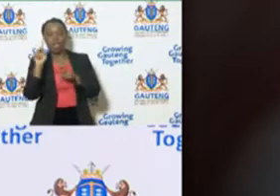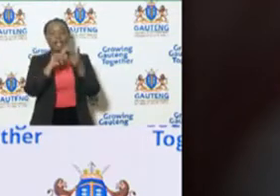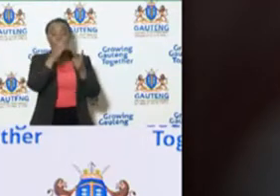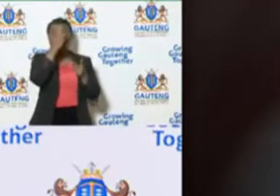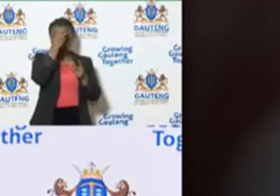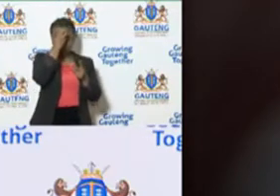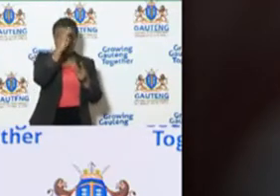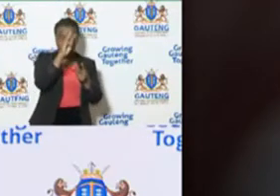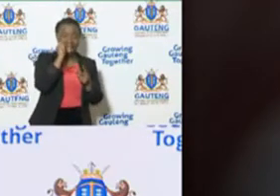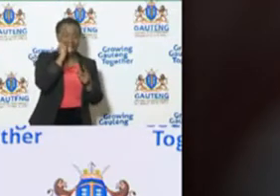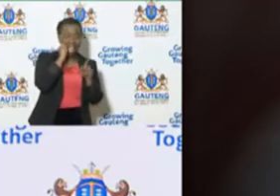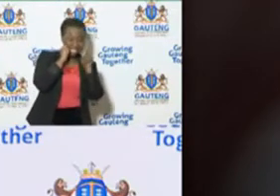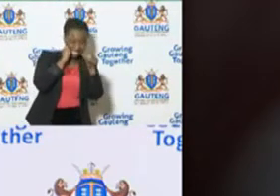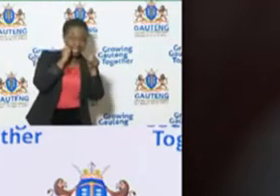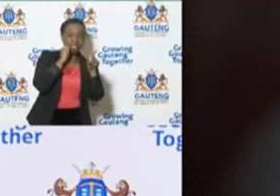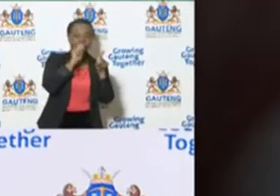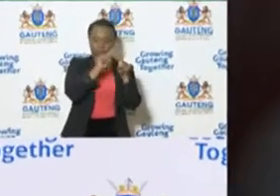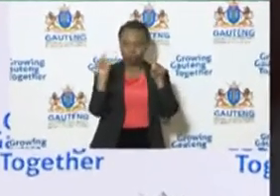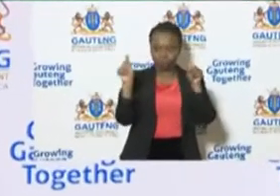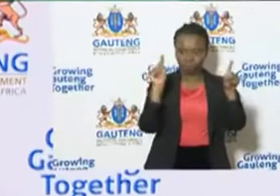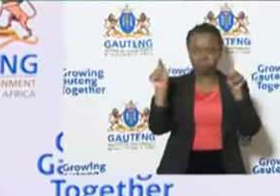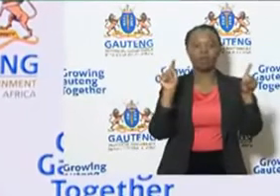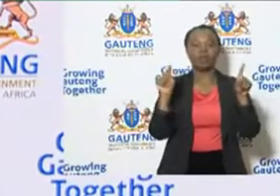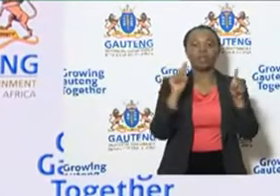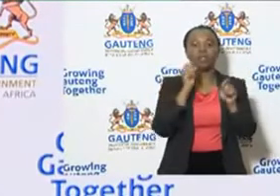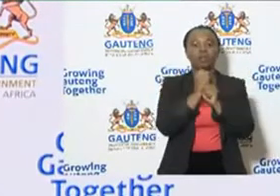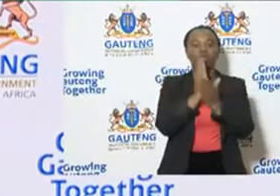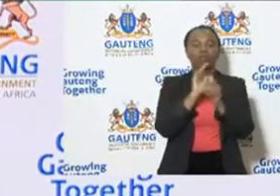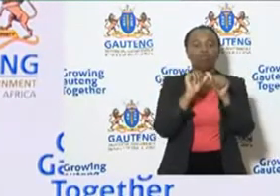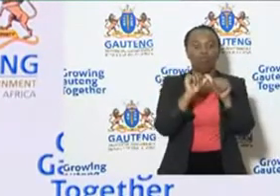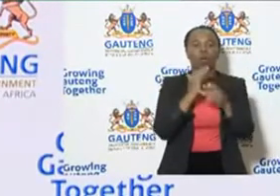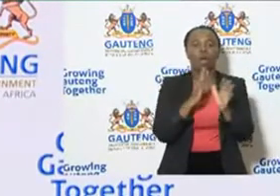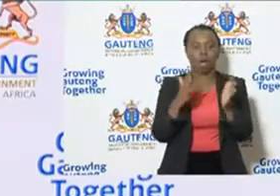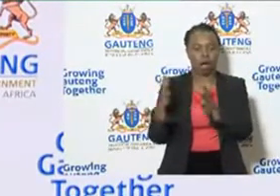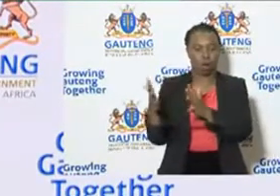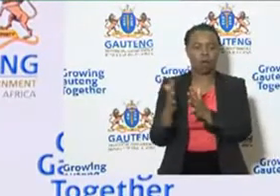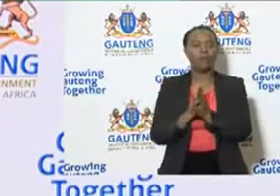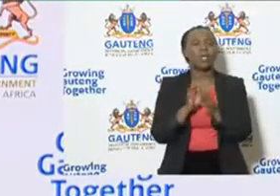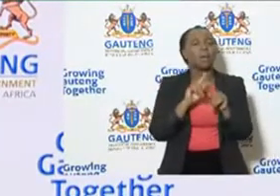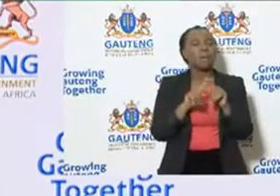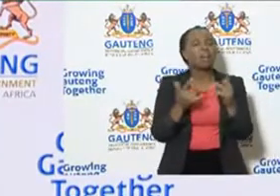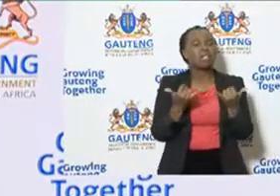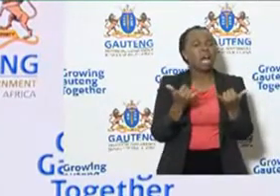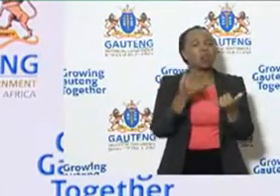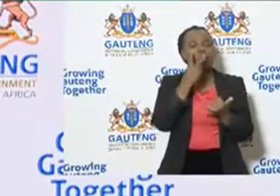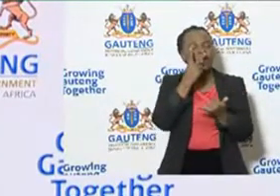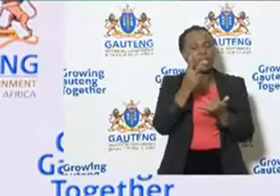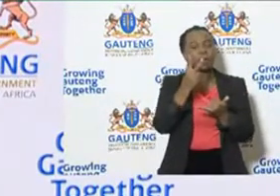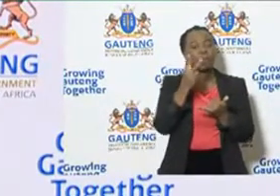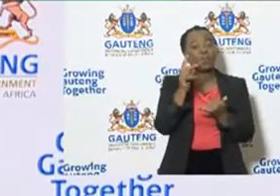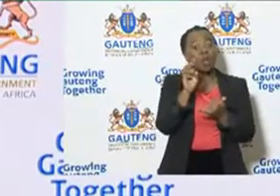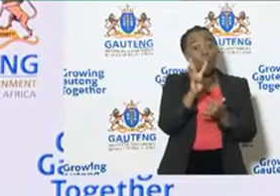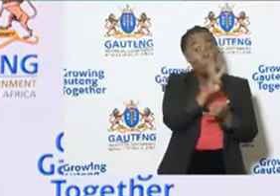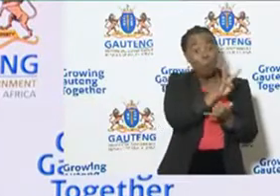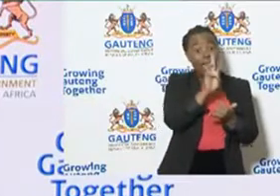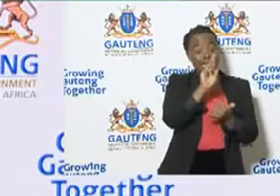make our interventions. But you will now see, in that same, we show you that the West Rand,